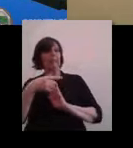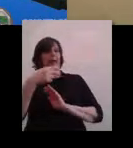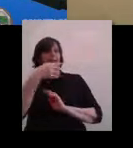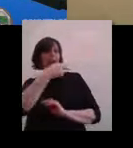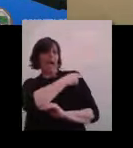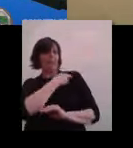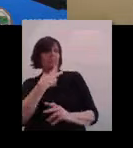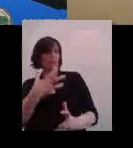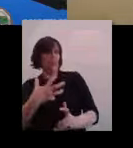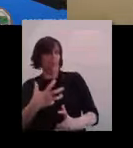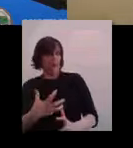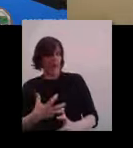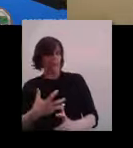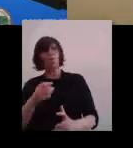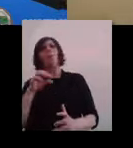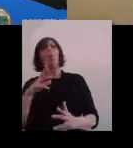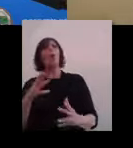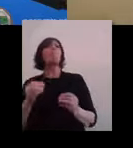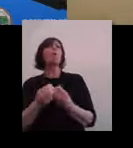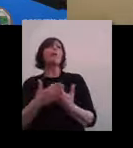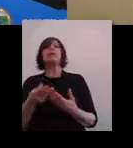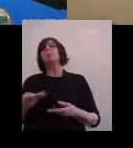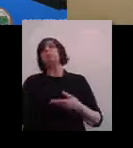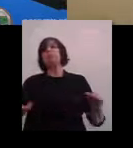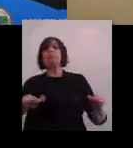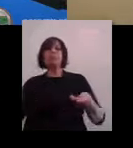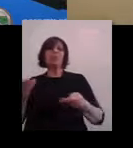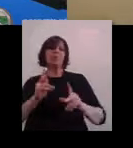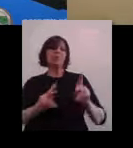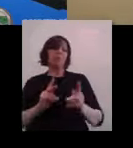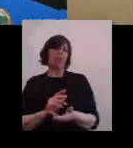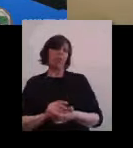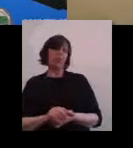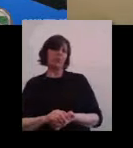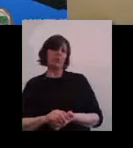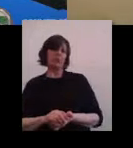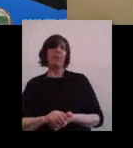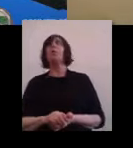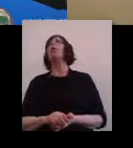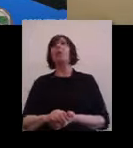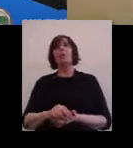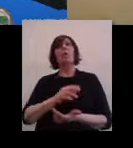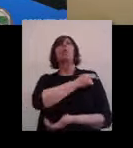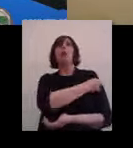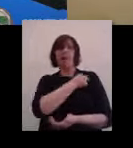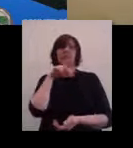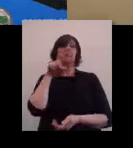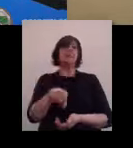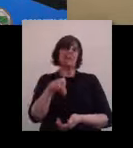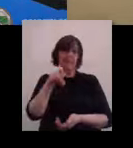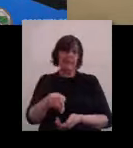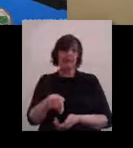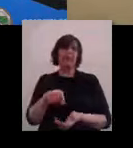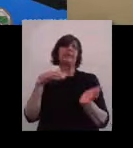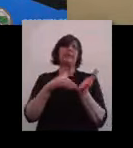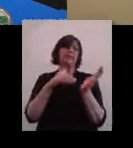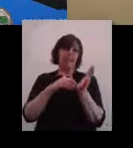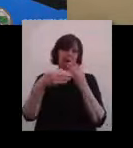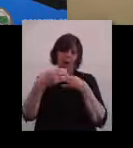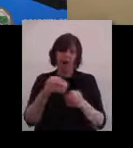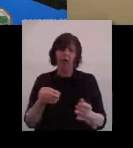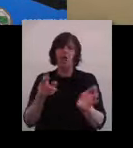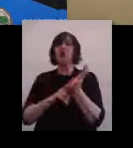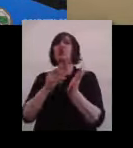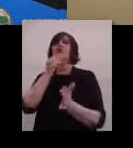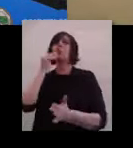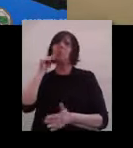managed now than it was, say, a week or two ago? Oh, there's high demand at hospitals, at doctors' offices, at nursing homes. We're